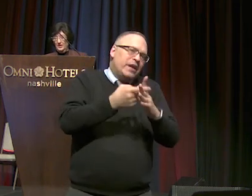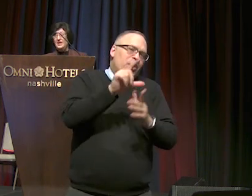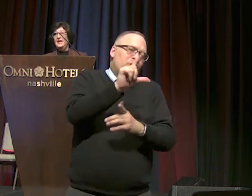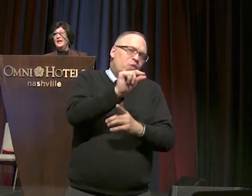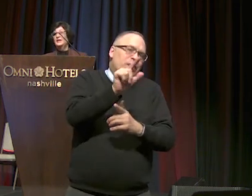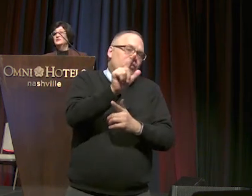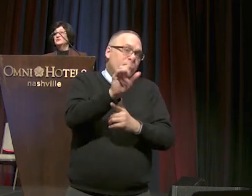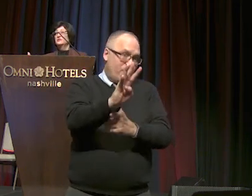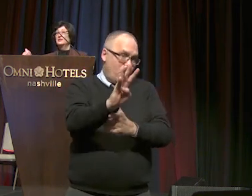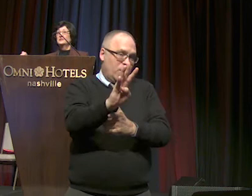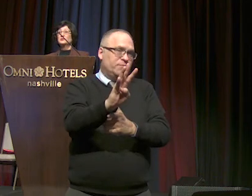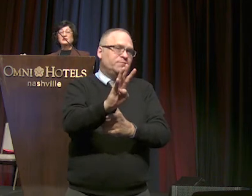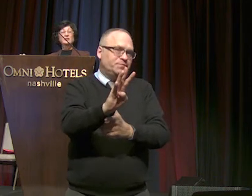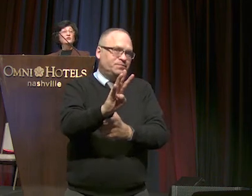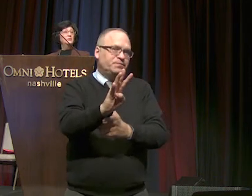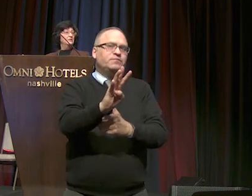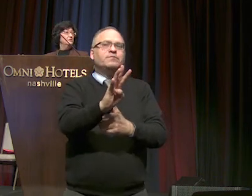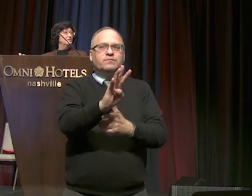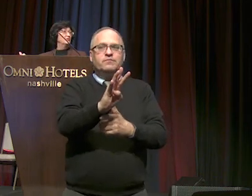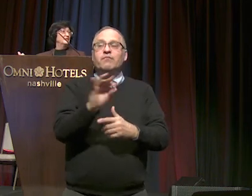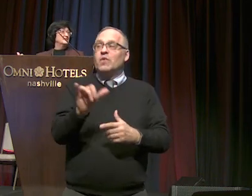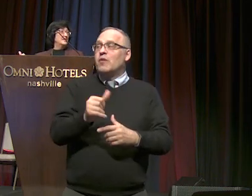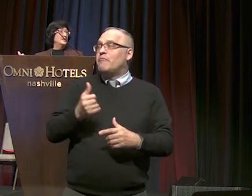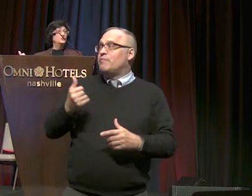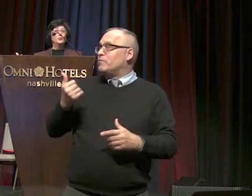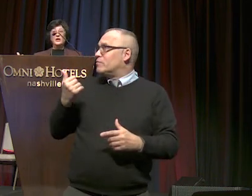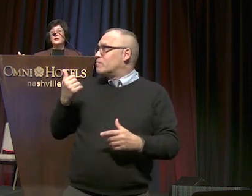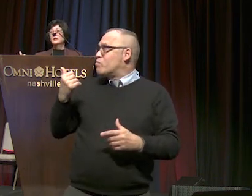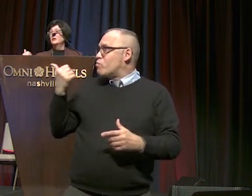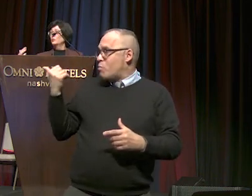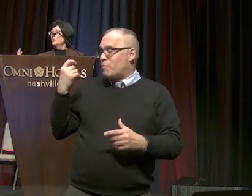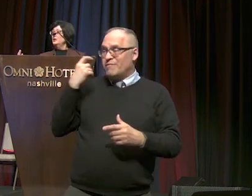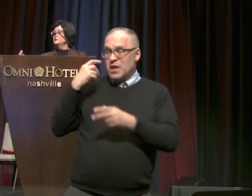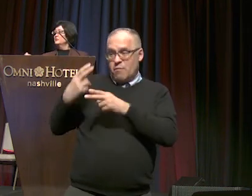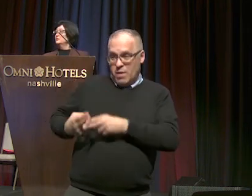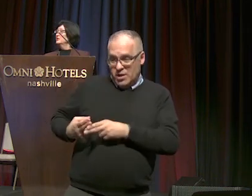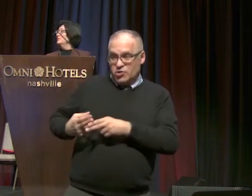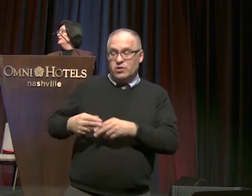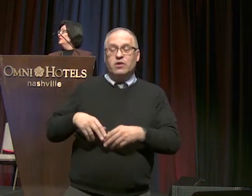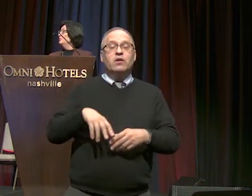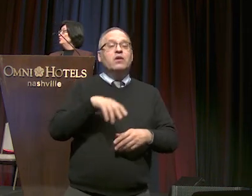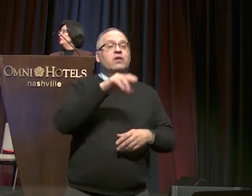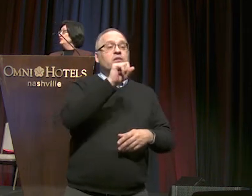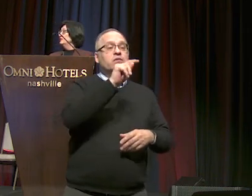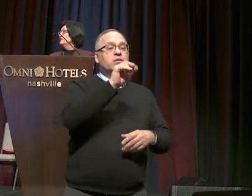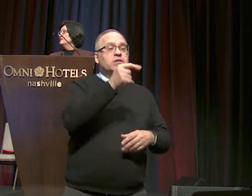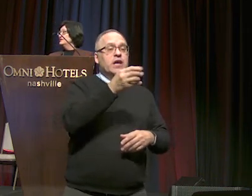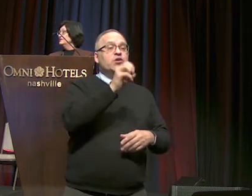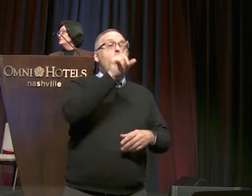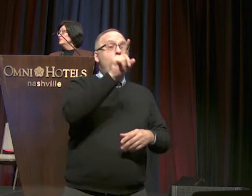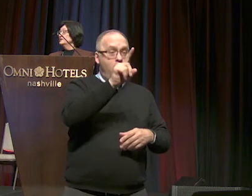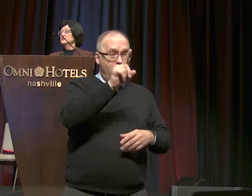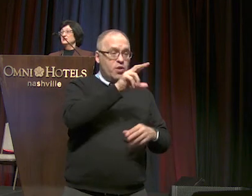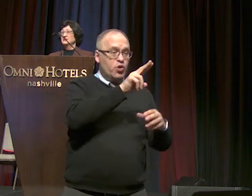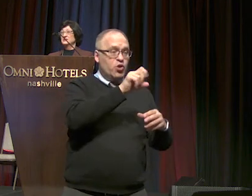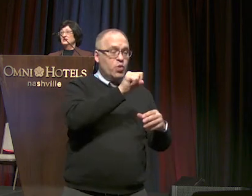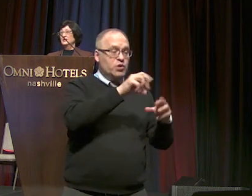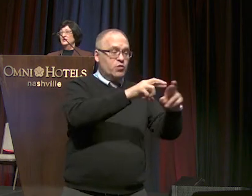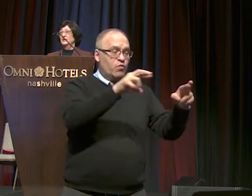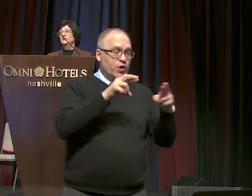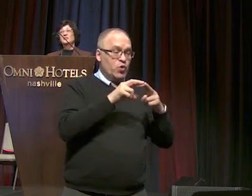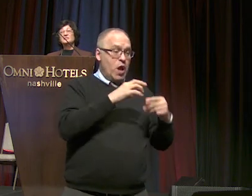2024, and as Kenitha mentioned, the stage 1 regional committee would cease to